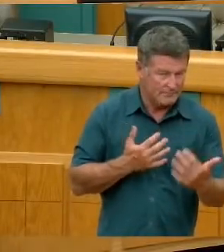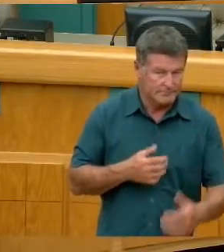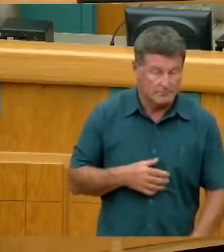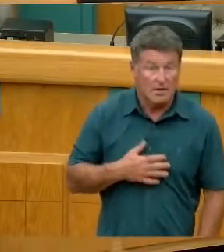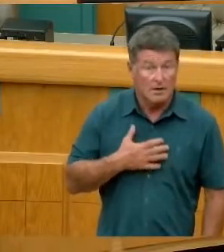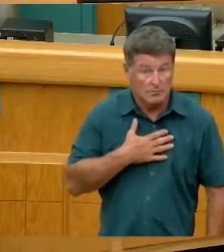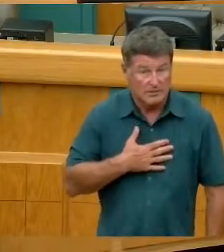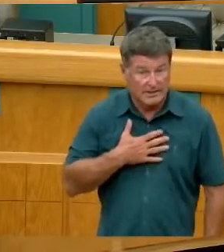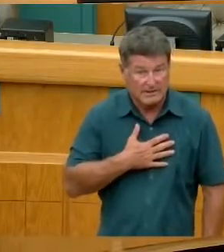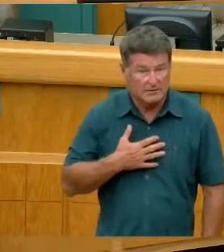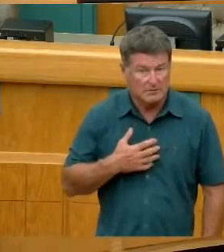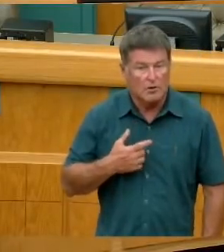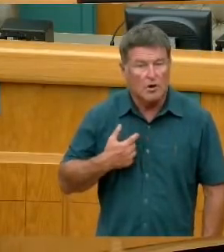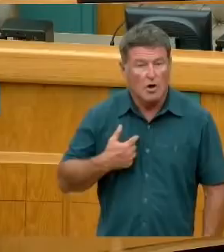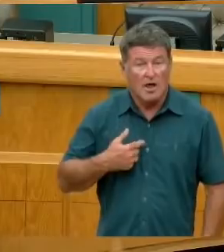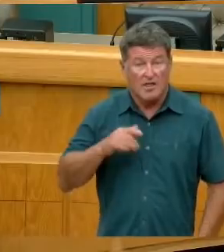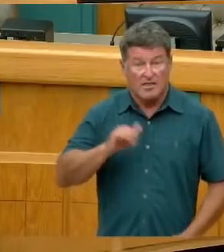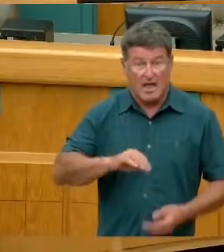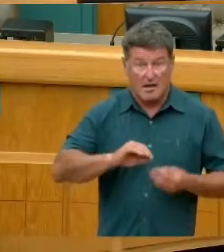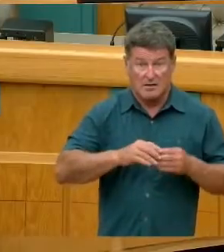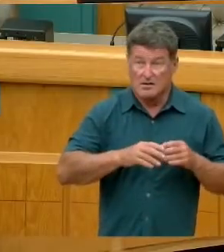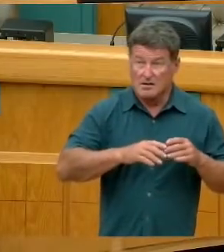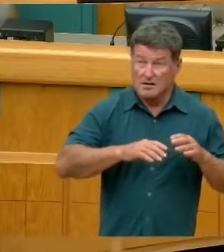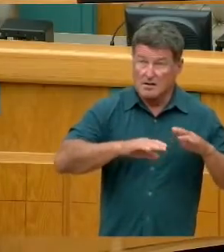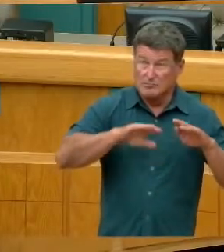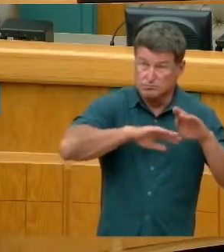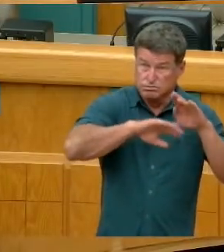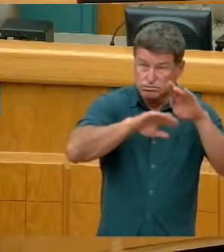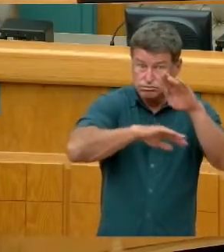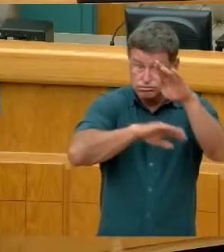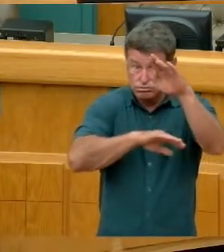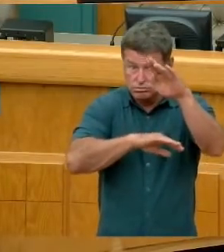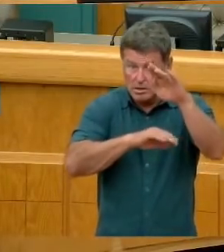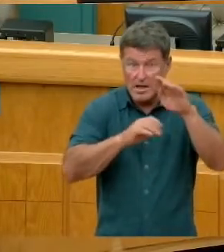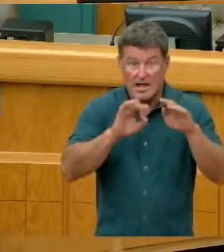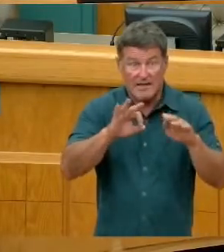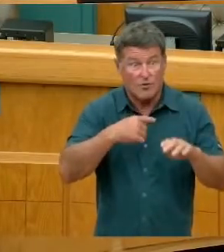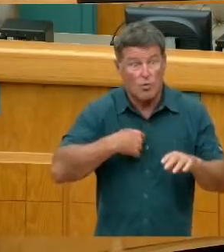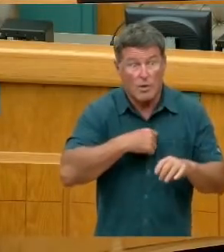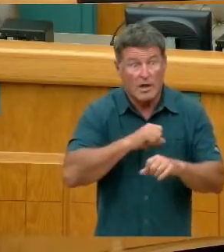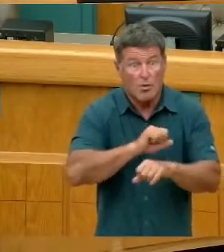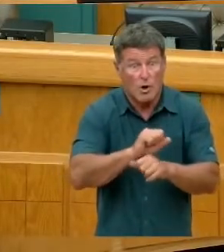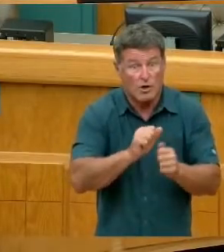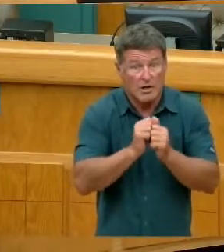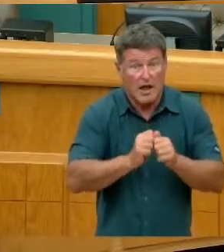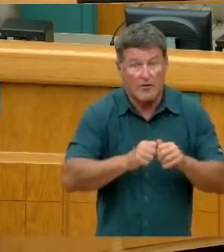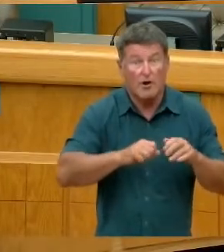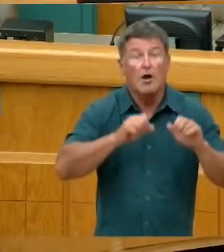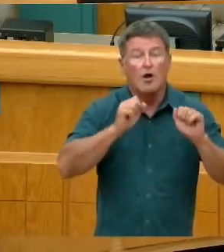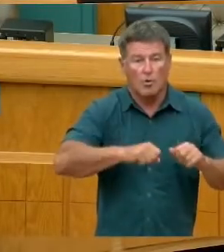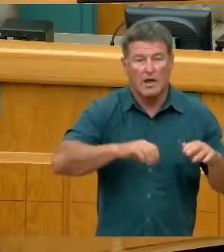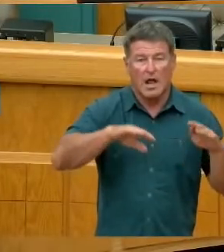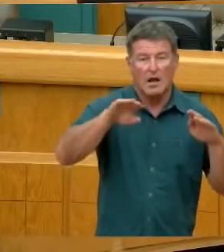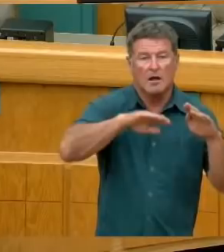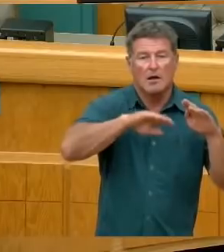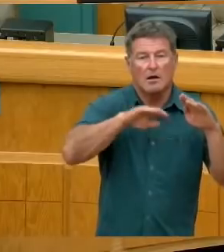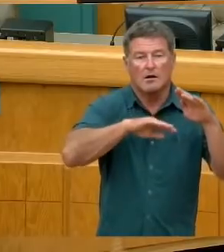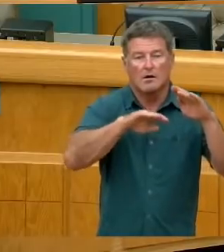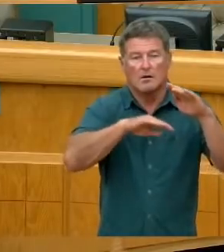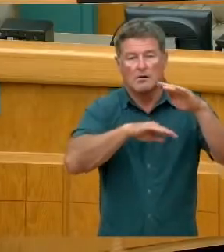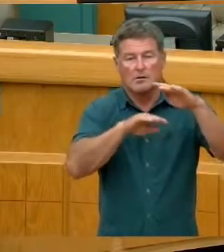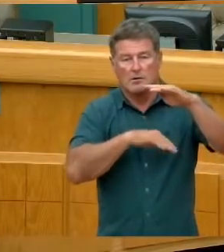Please. And together we can flatten that curve. And I think they're looking here